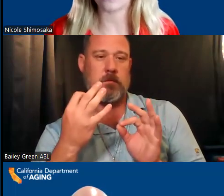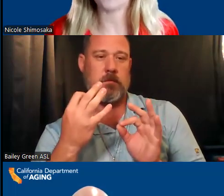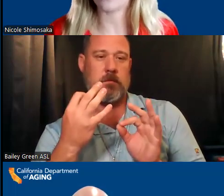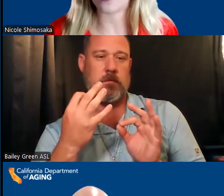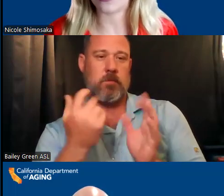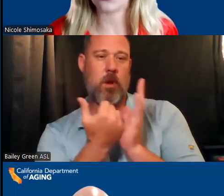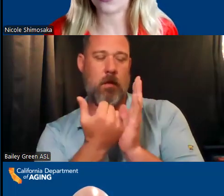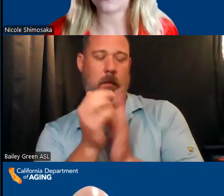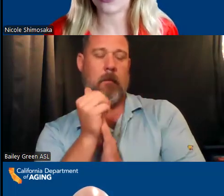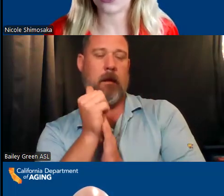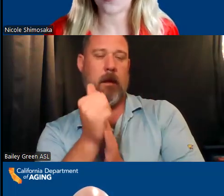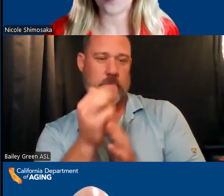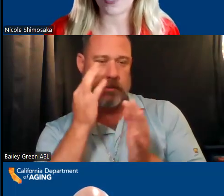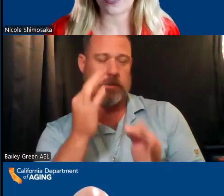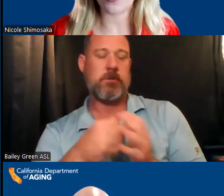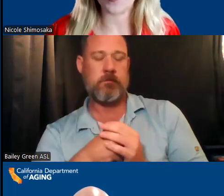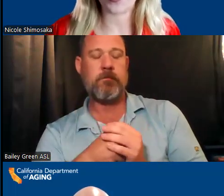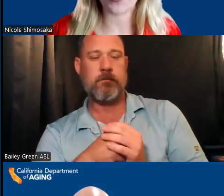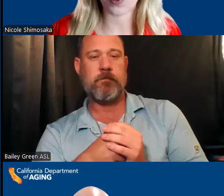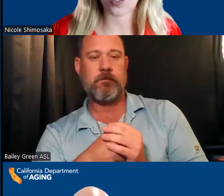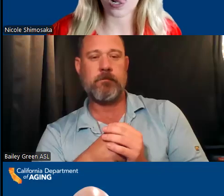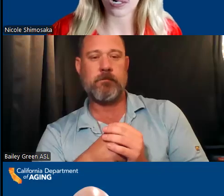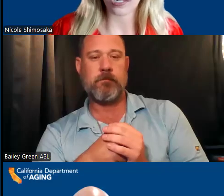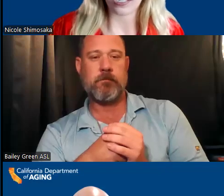to help guide us to the decisions that we've made here.